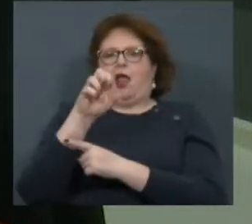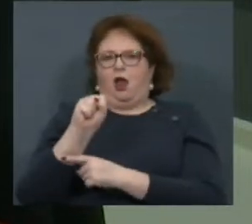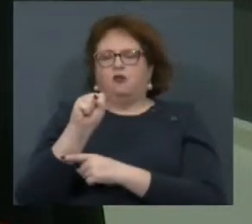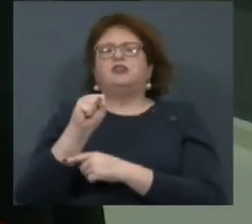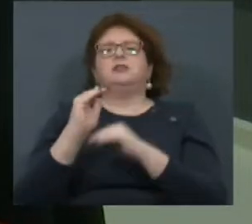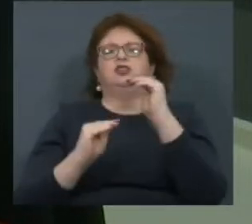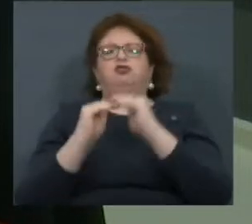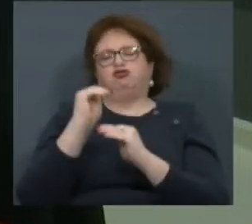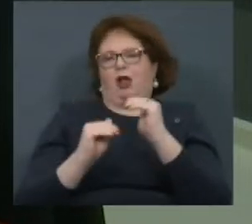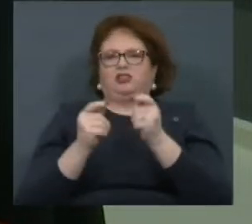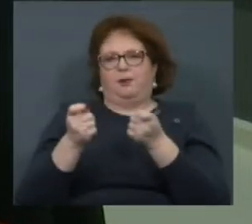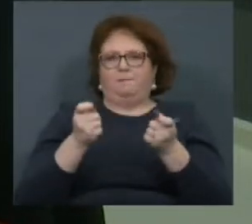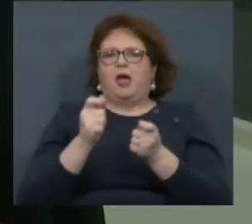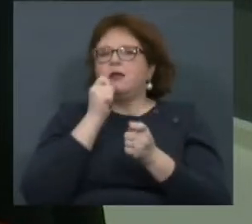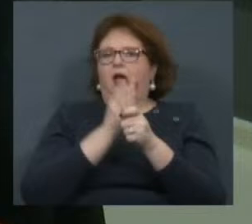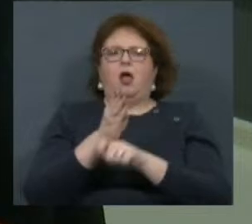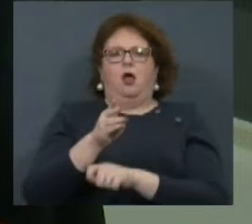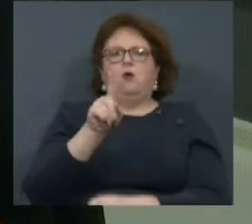Management, in an amount not to exceed